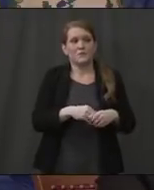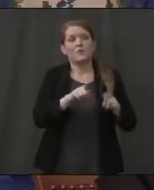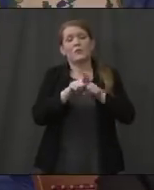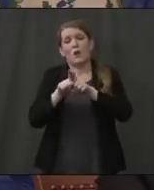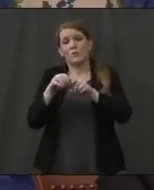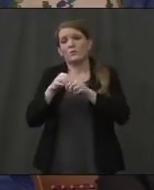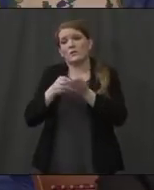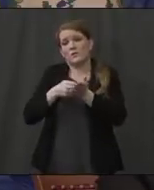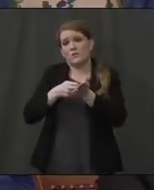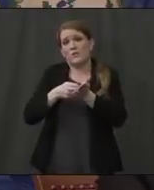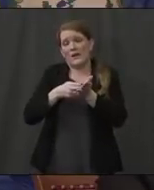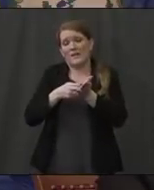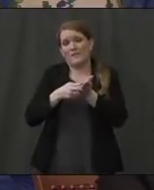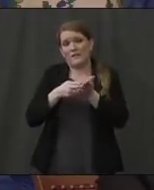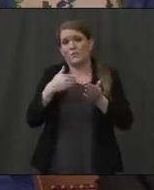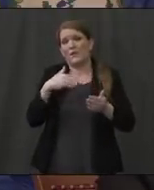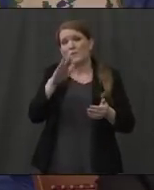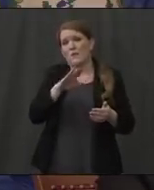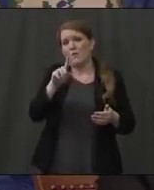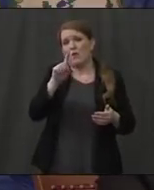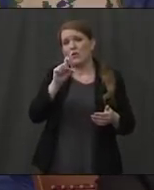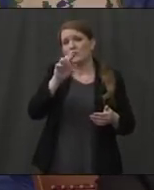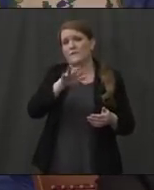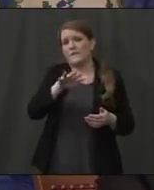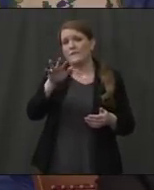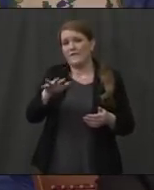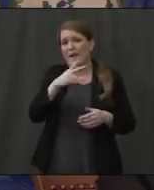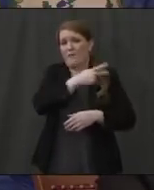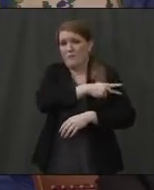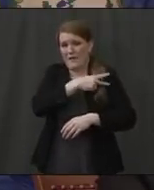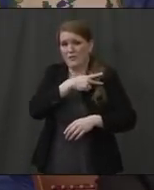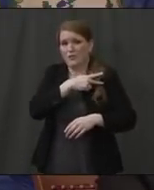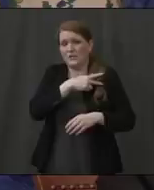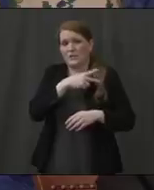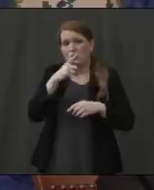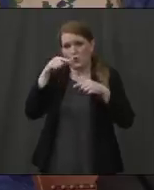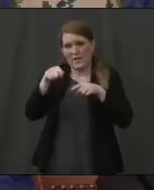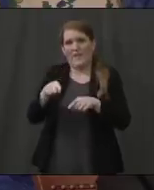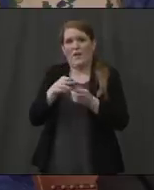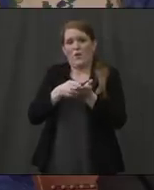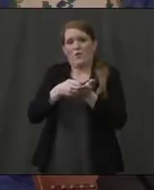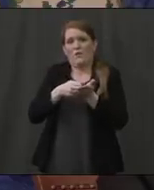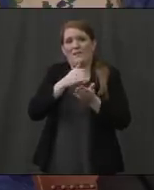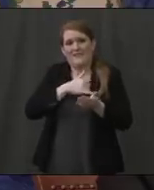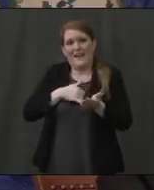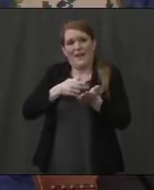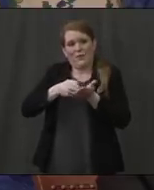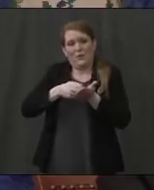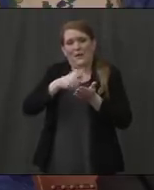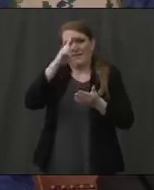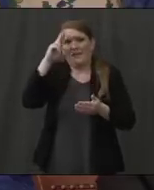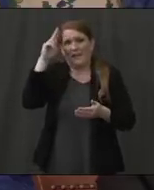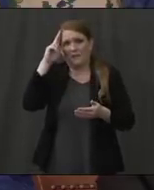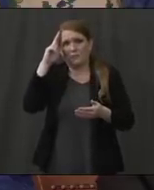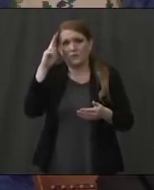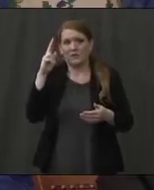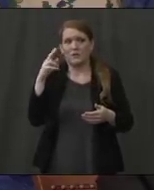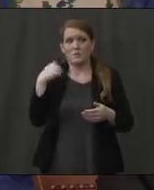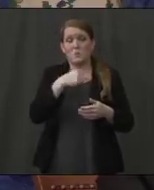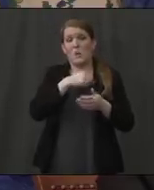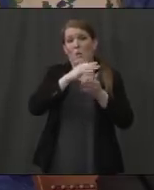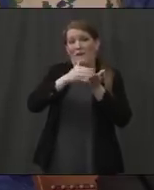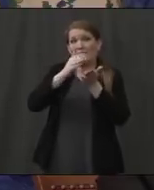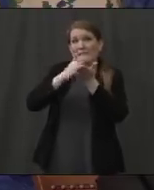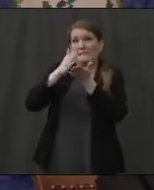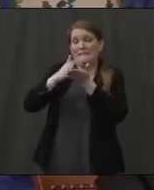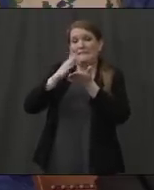our 306 COVID inpatients are at Yale New Haven Hospital, and we've emptied out the top 3 floors